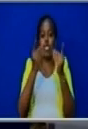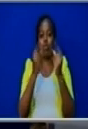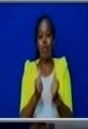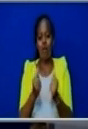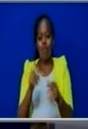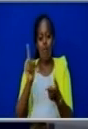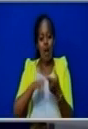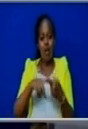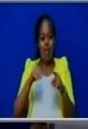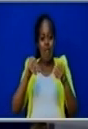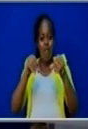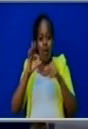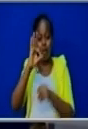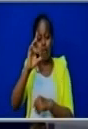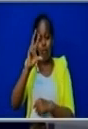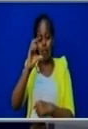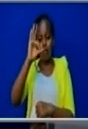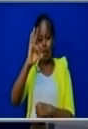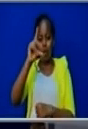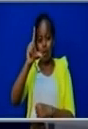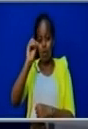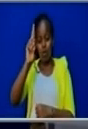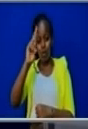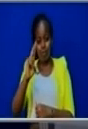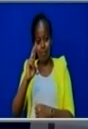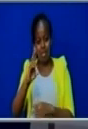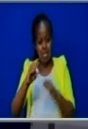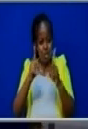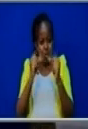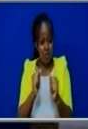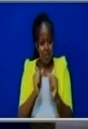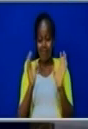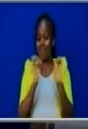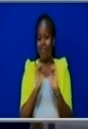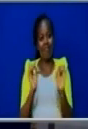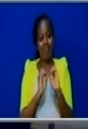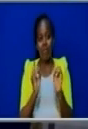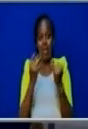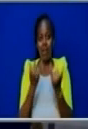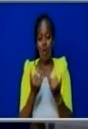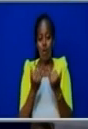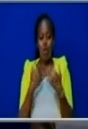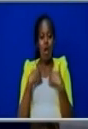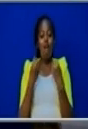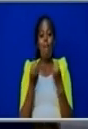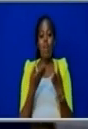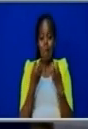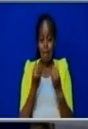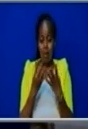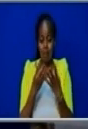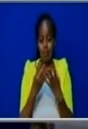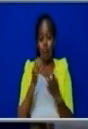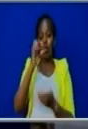Flour. Flour. No. Good. Flour doesn't. Therefore, we have so many solids